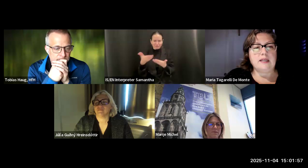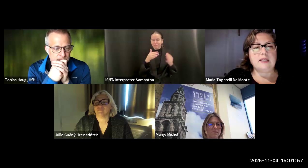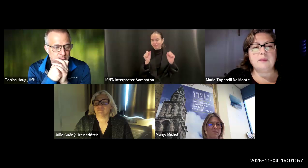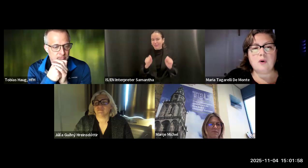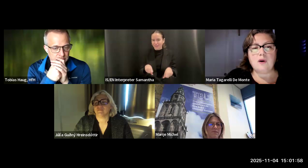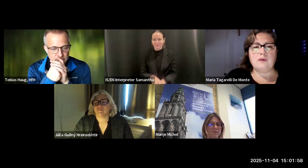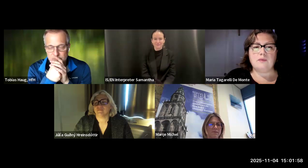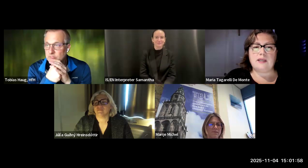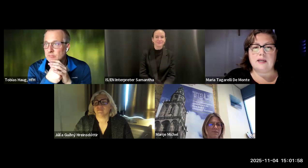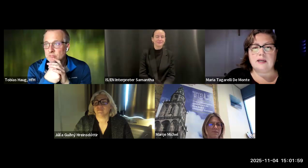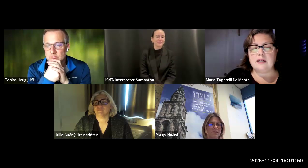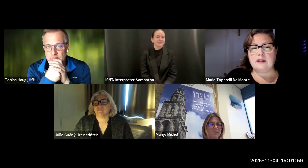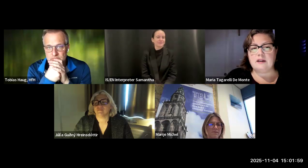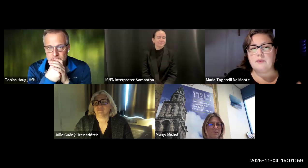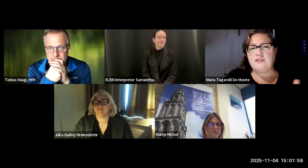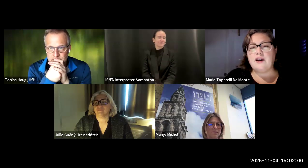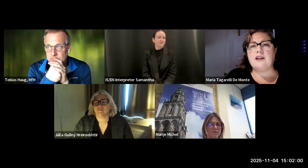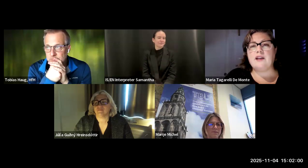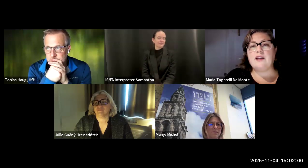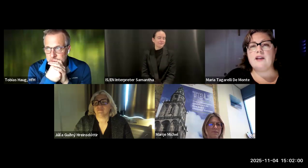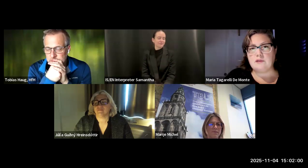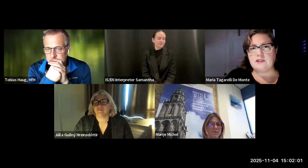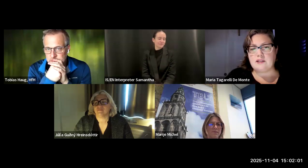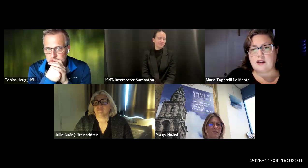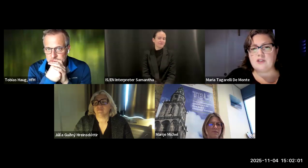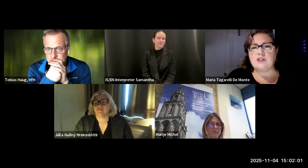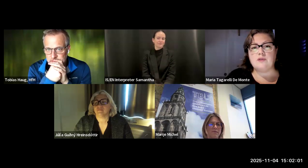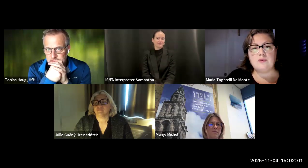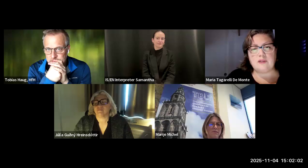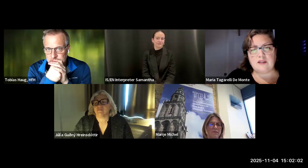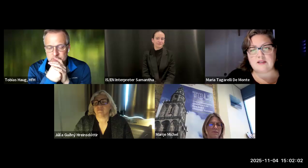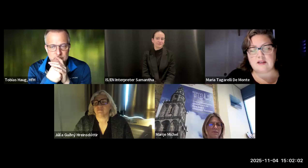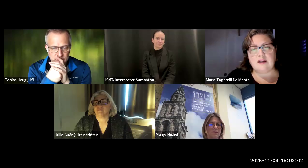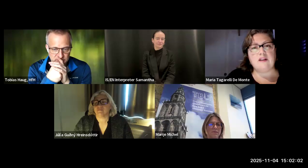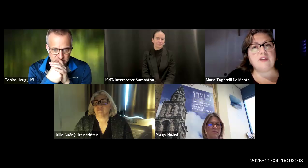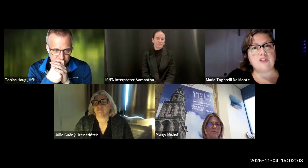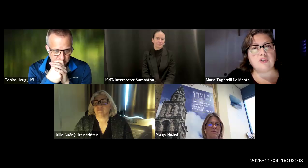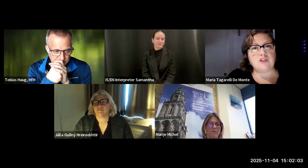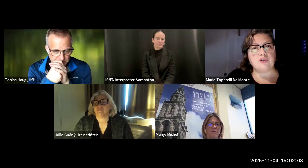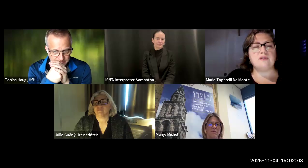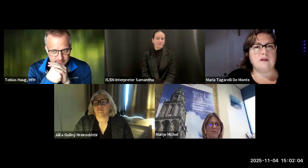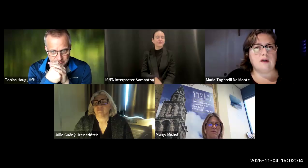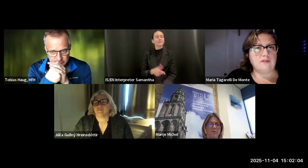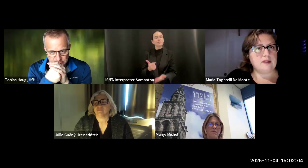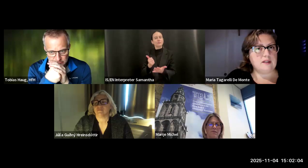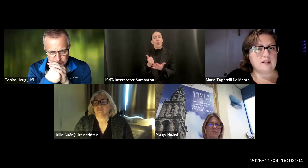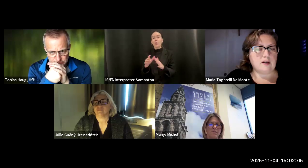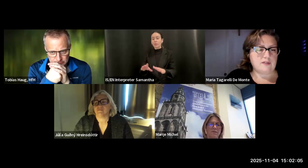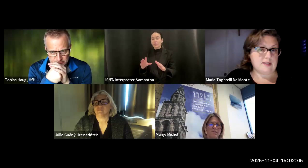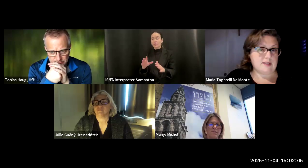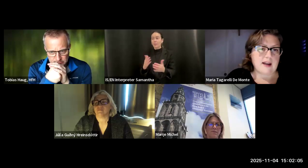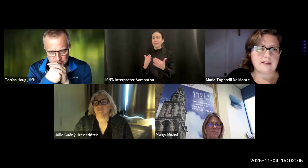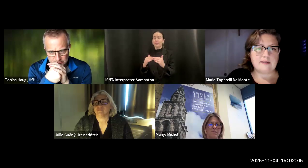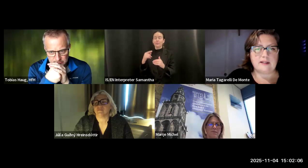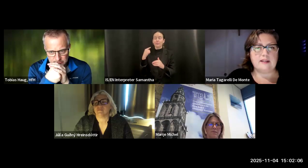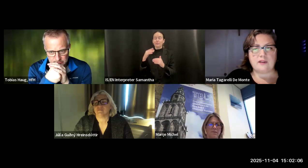So the more we fine tune the students' attention to these features of